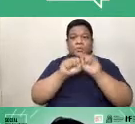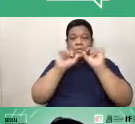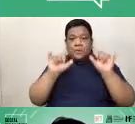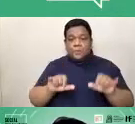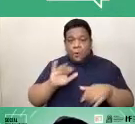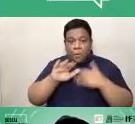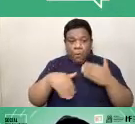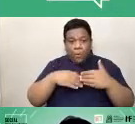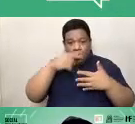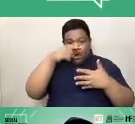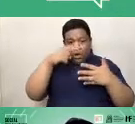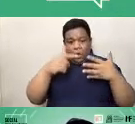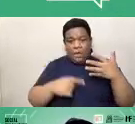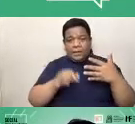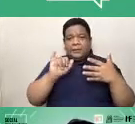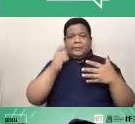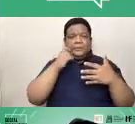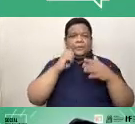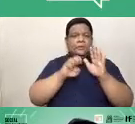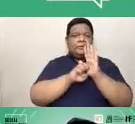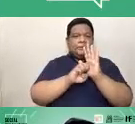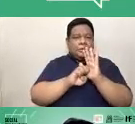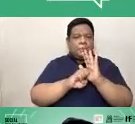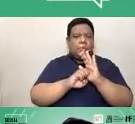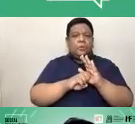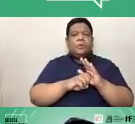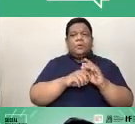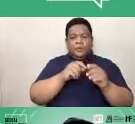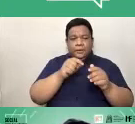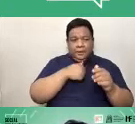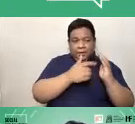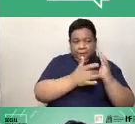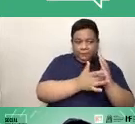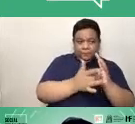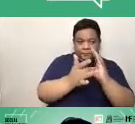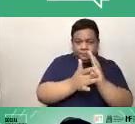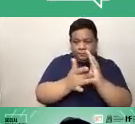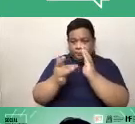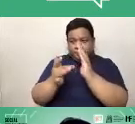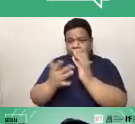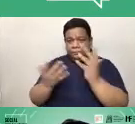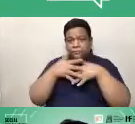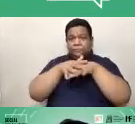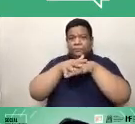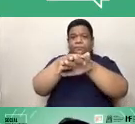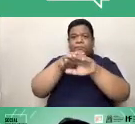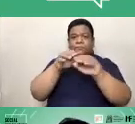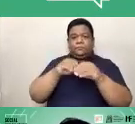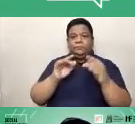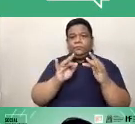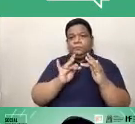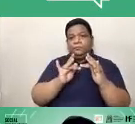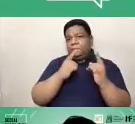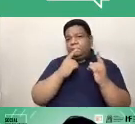of those are examples of individual pieces of technology linking together through the internet, creating